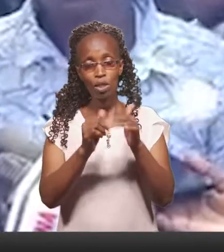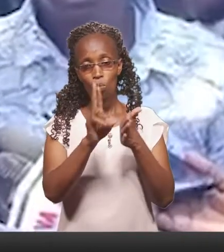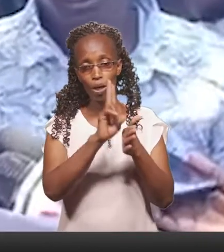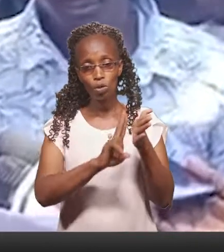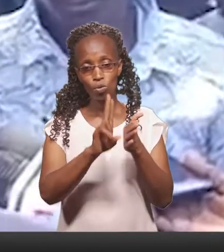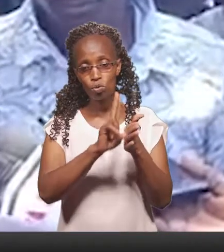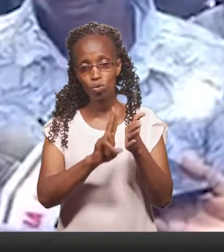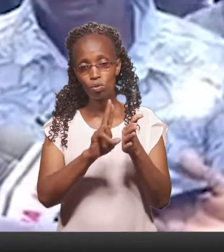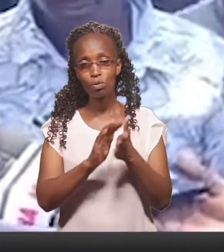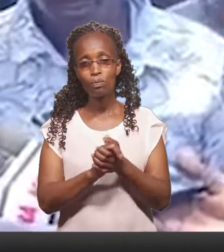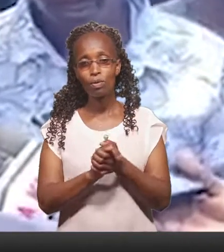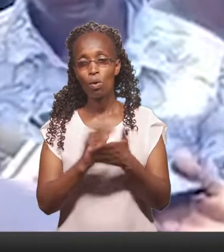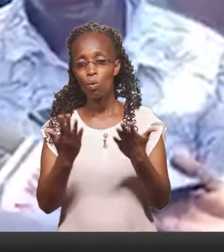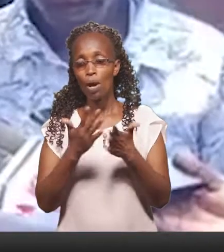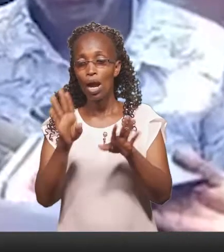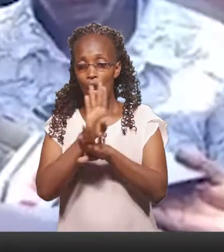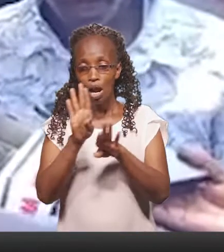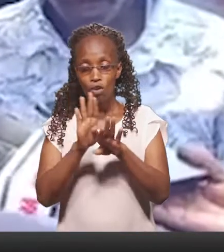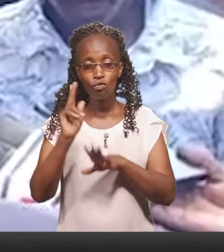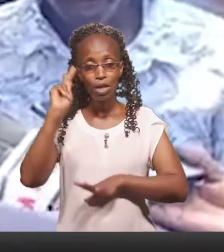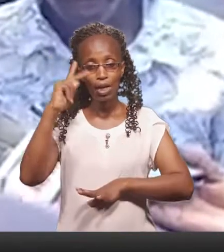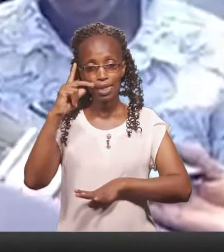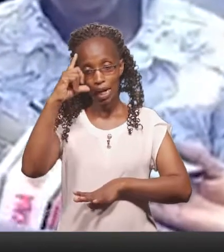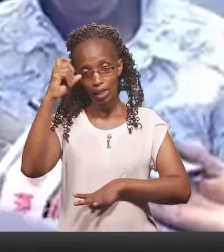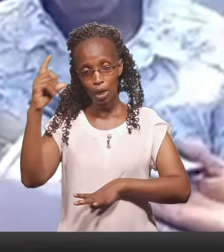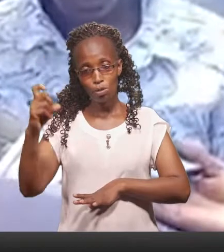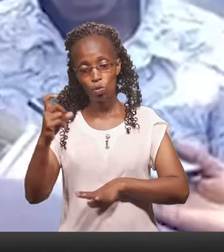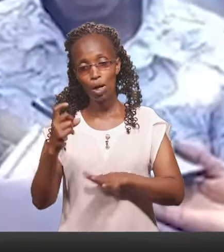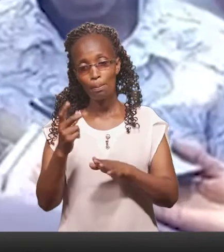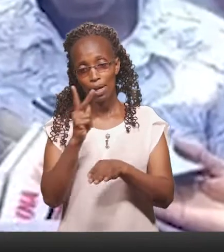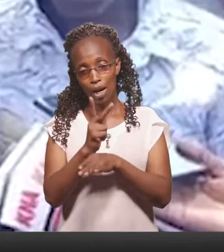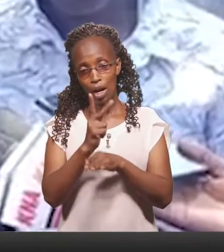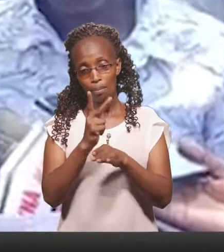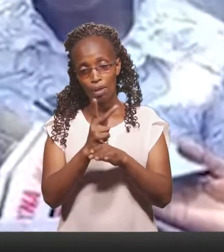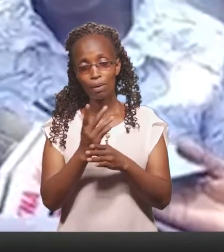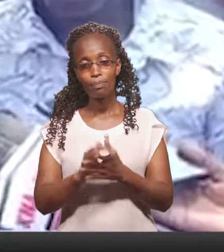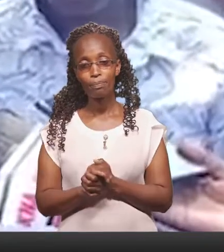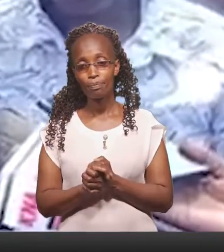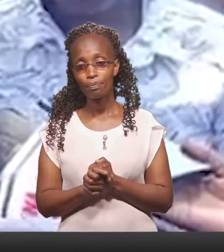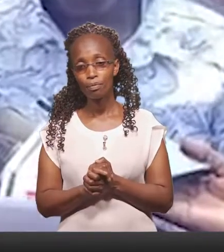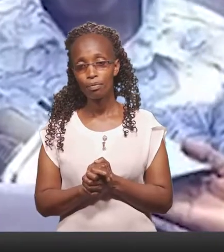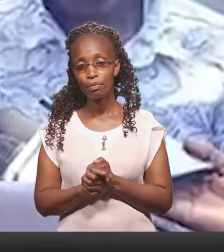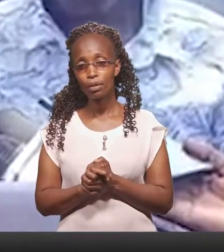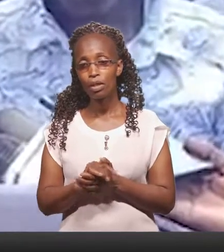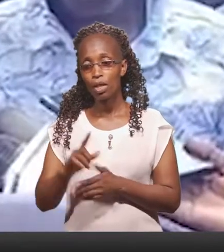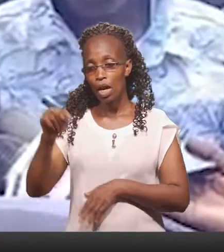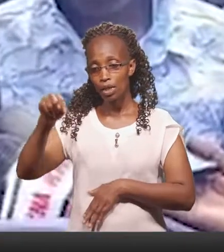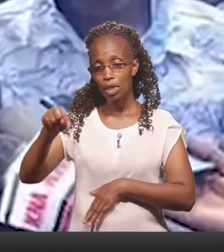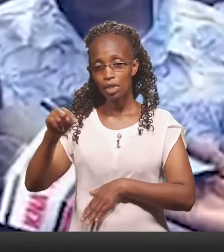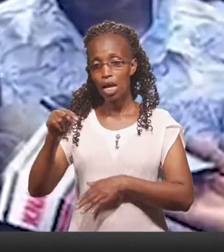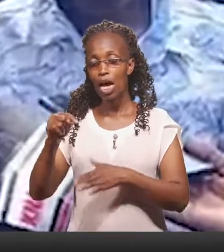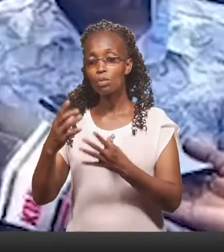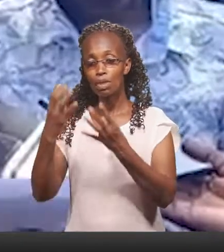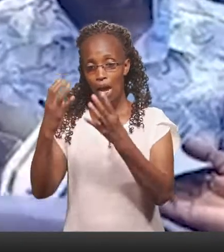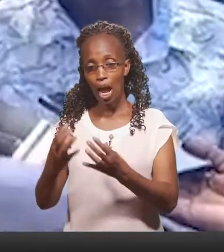a future that weaves a fabric that appreciates every Kenyan's dream and aspirations. As you can